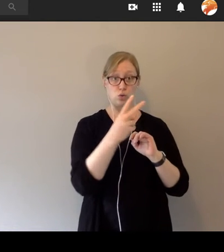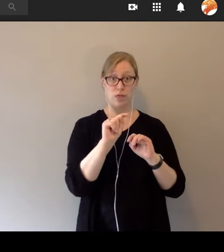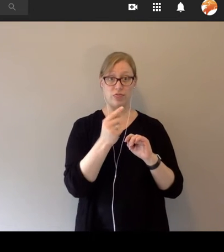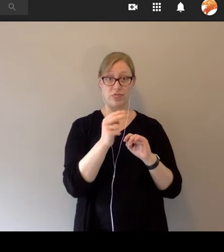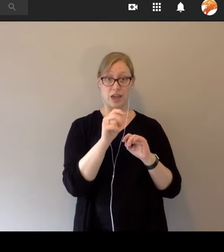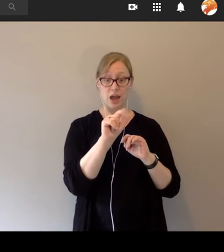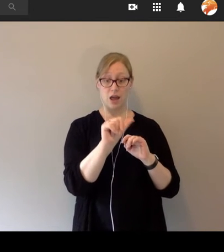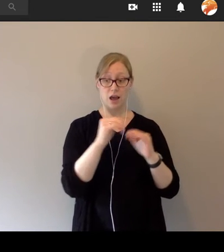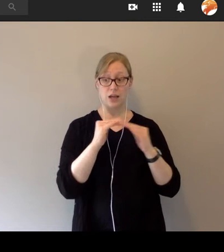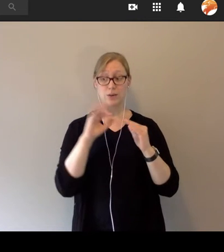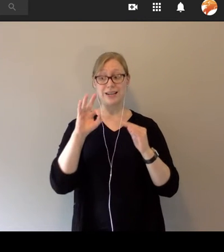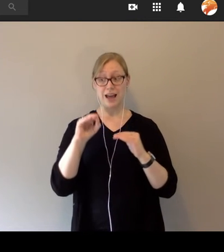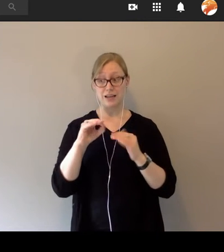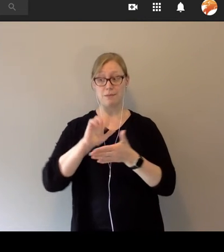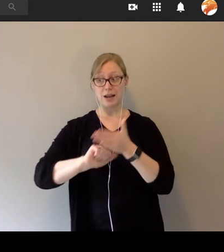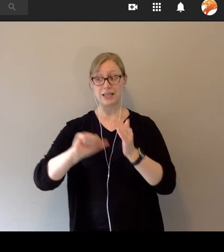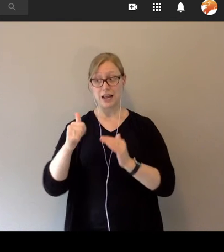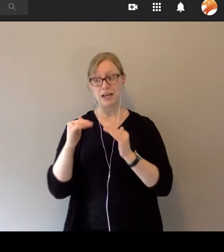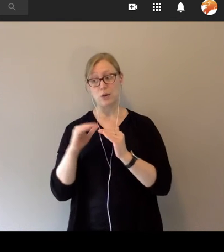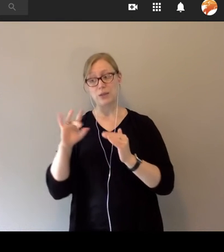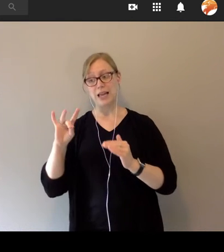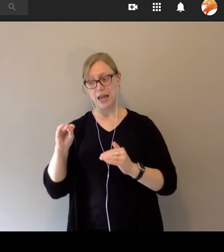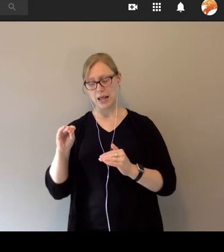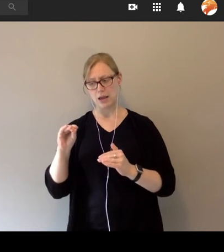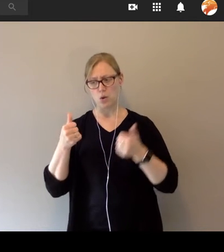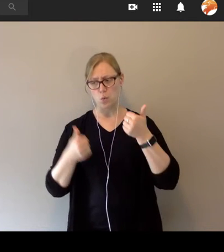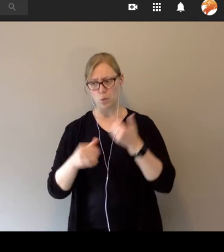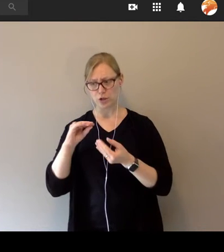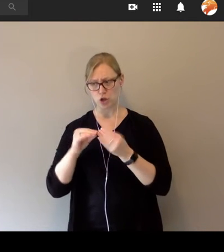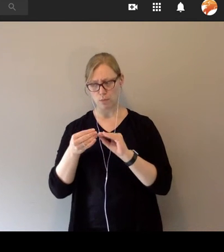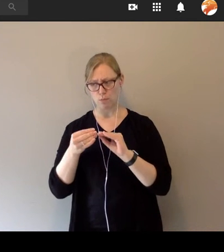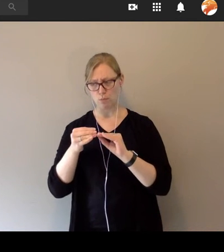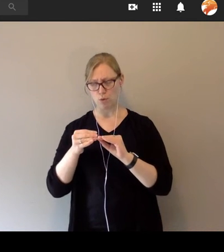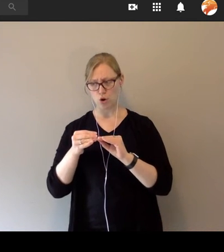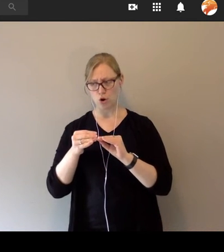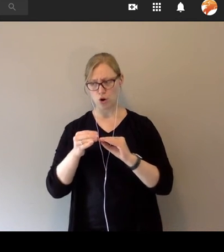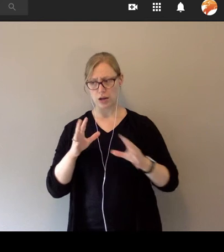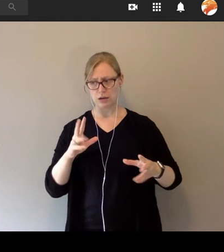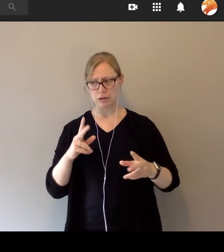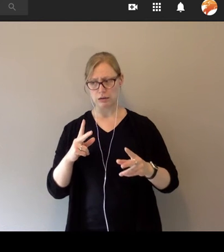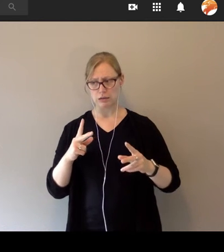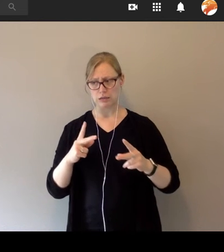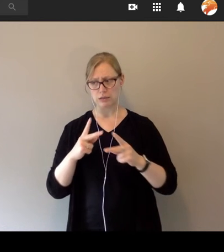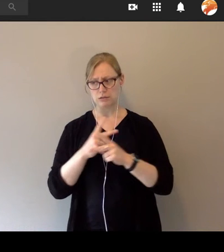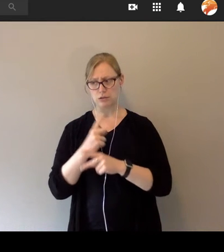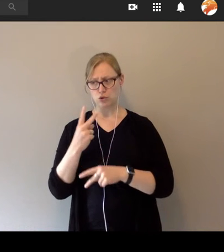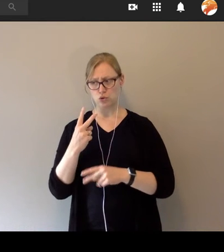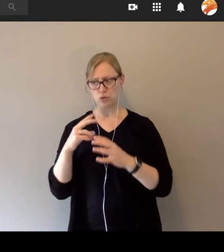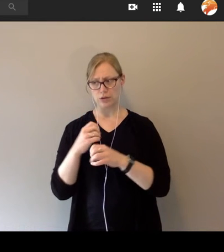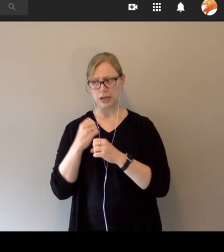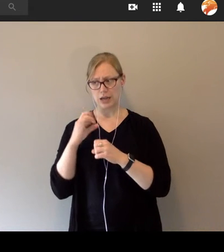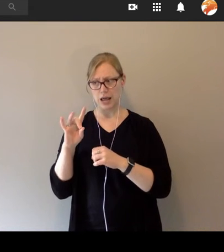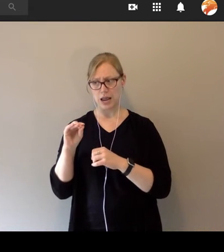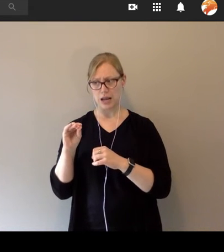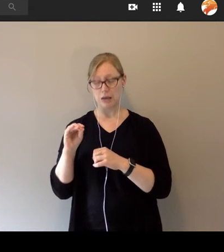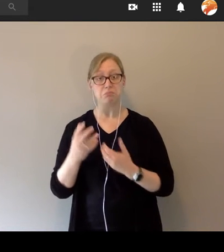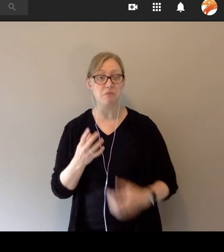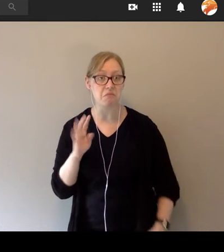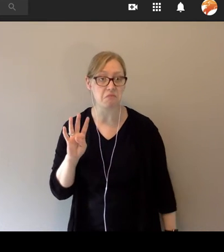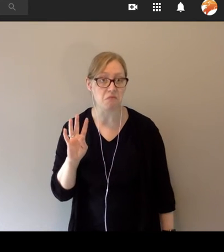10, which is 80. And what number can I double and get 80? Well, theta has to be 40. So we know one angle is 40